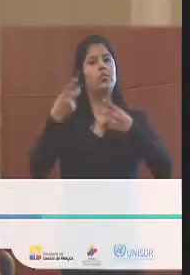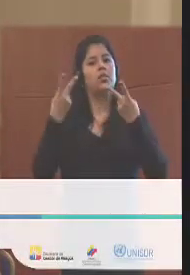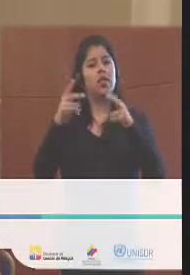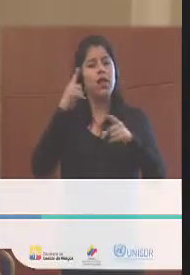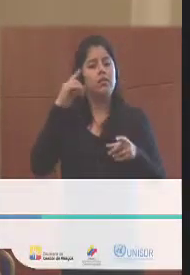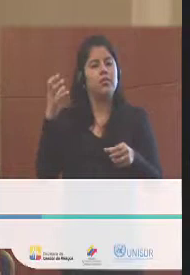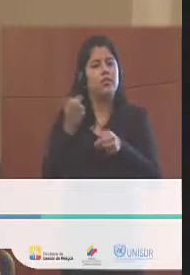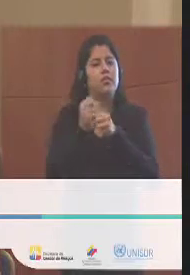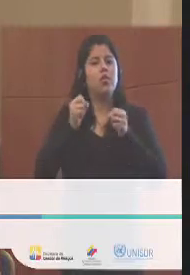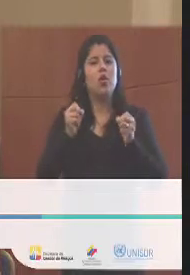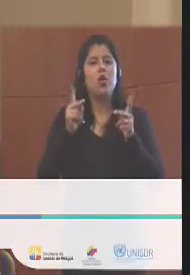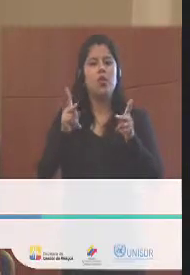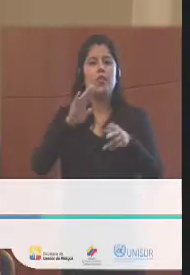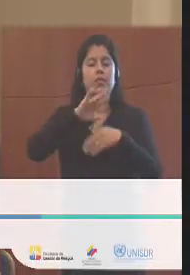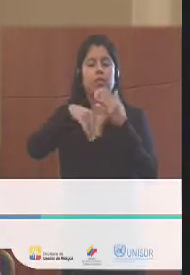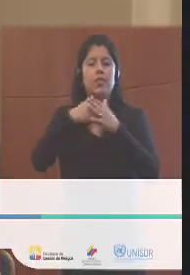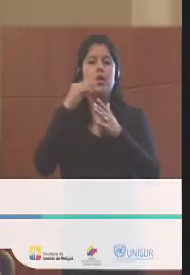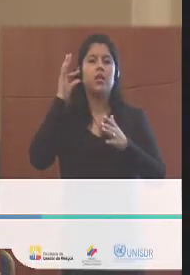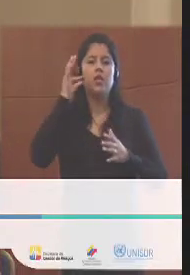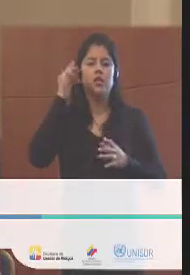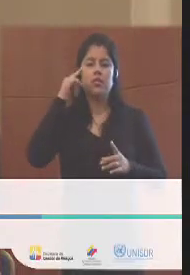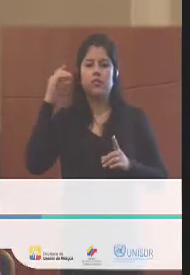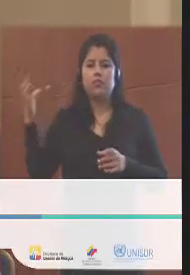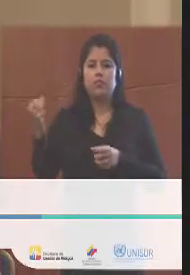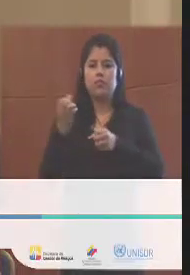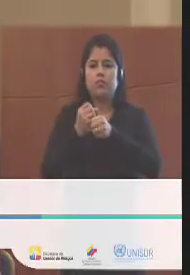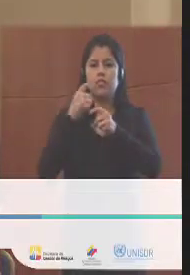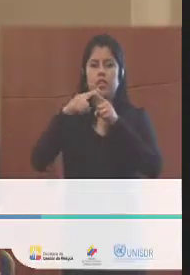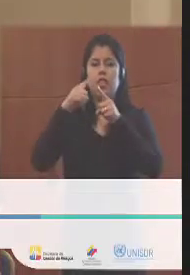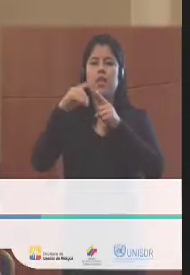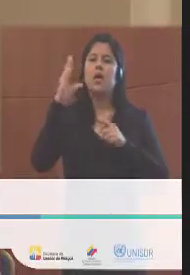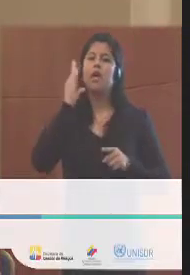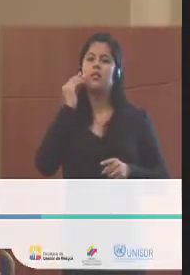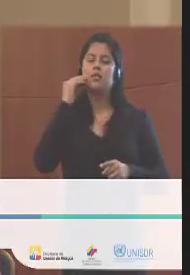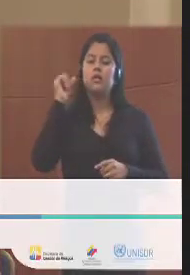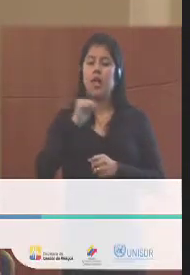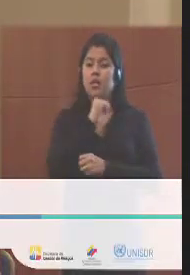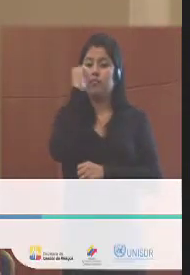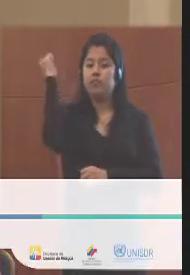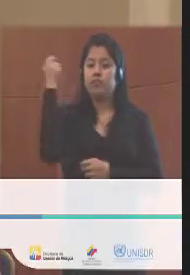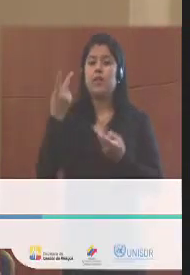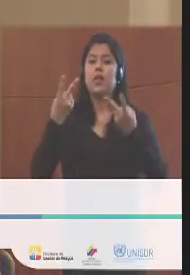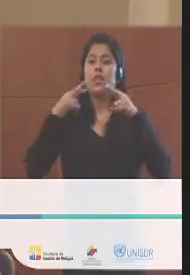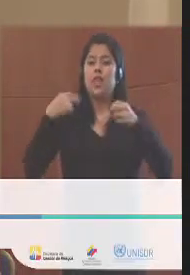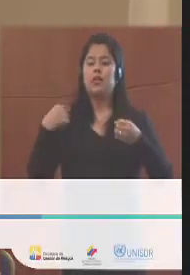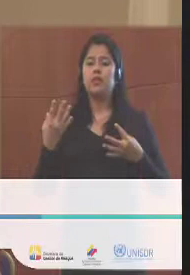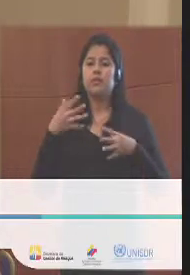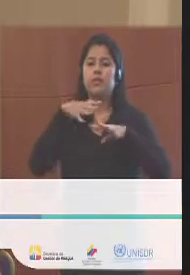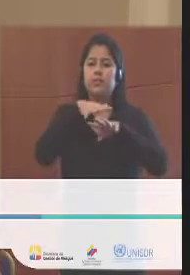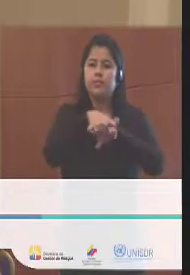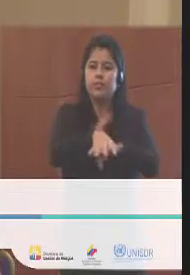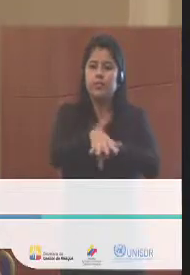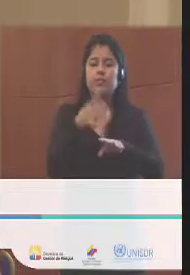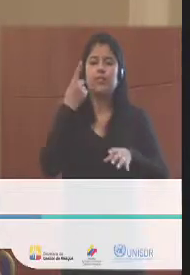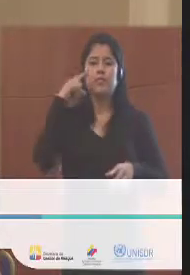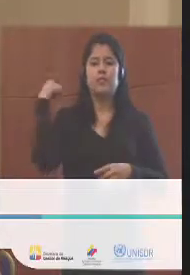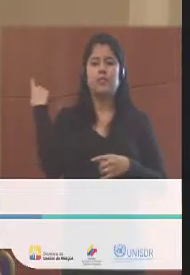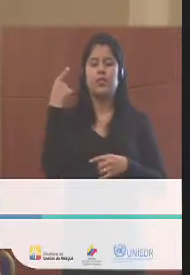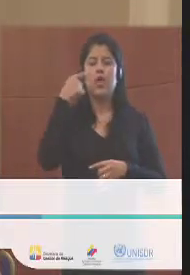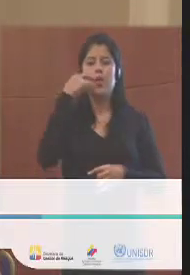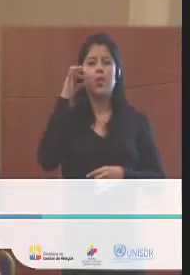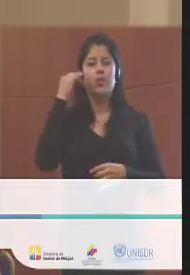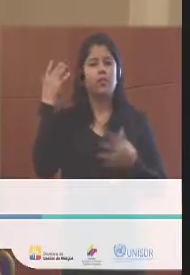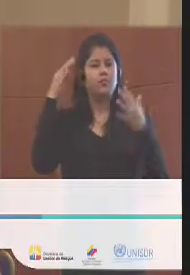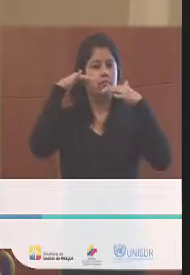NGOs to showcase some of their the integration of and disaster work, hopefully that those were replicated their